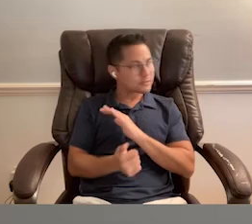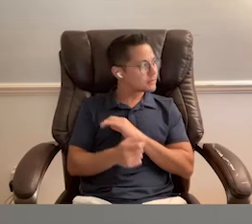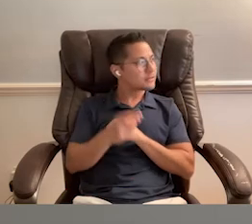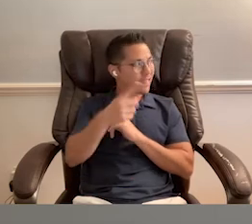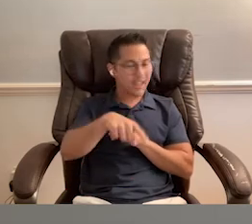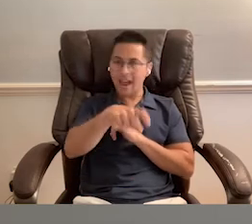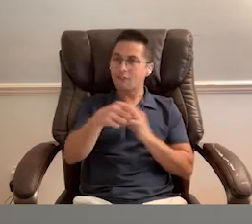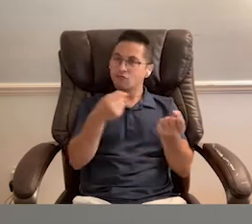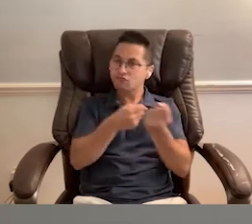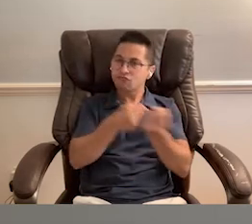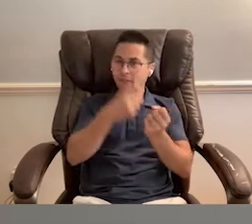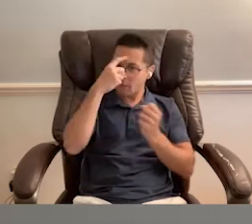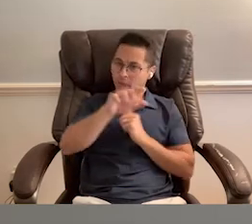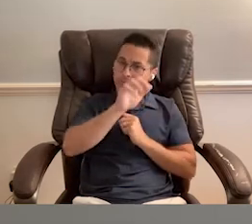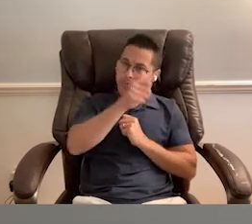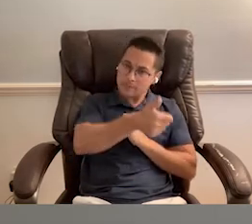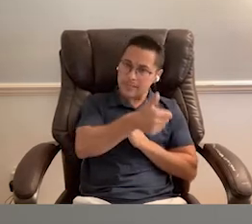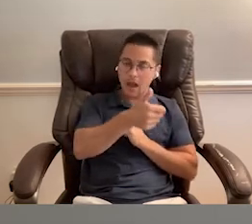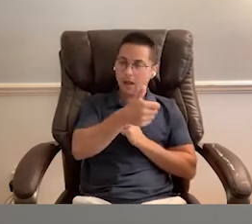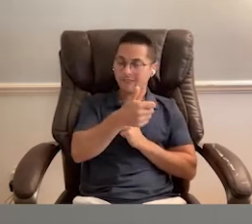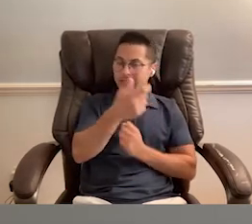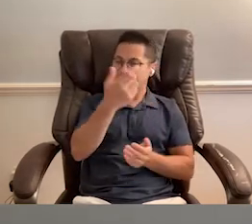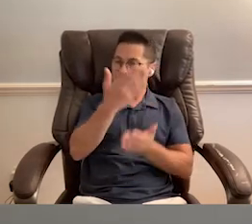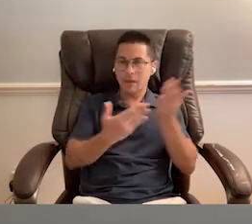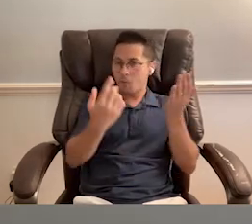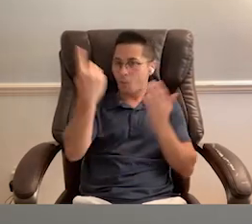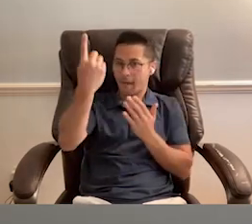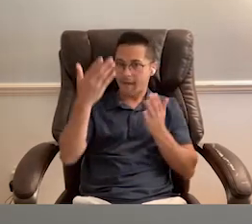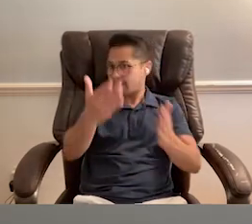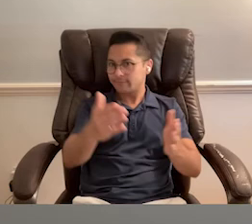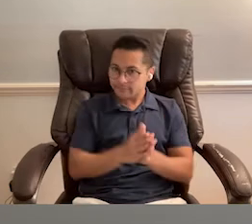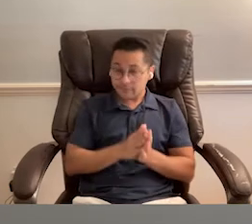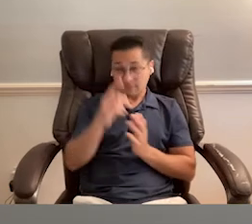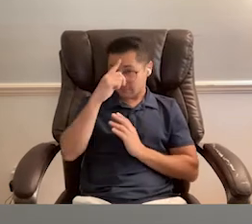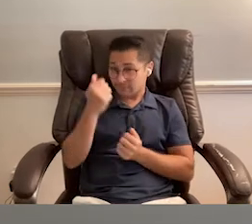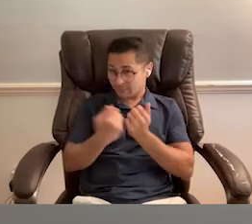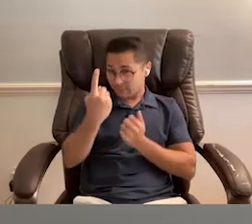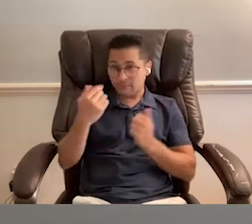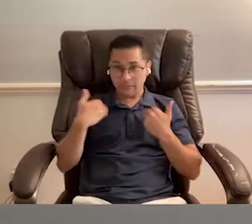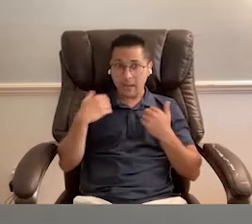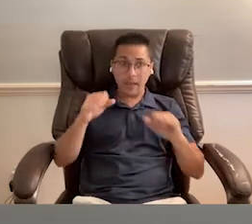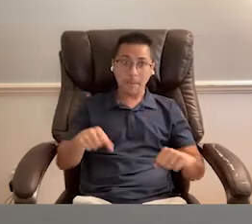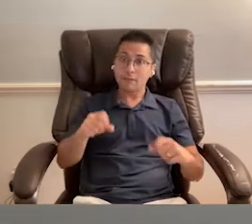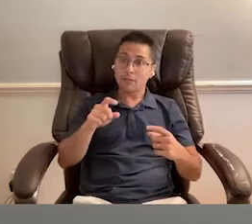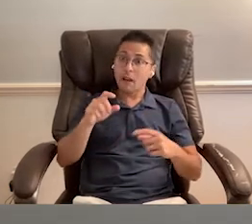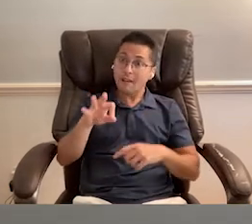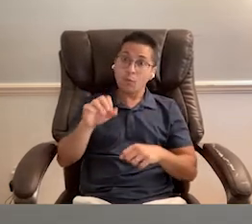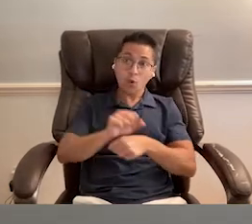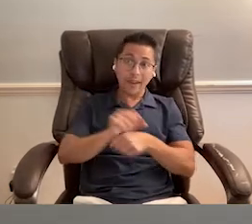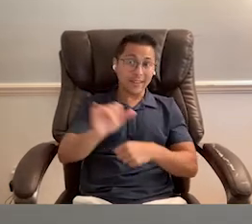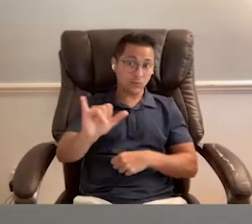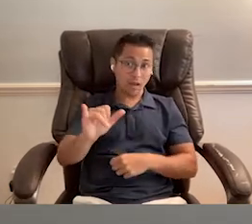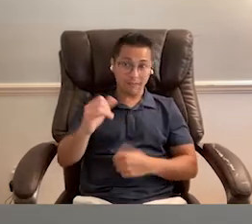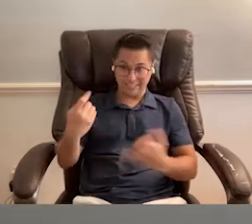need to advocate for themselves in some capacity. And I think everybody has the capability of working too